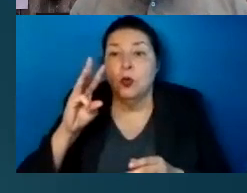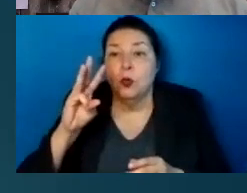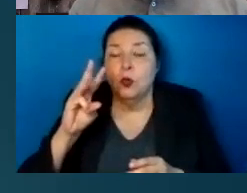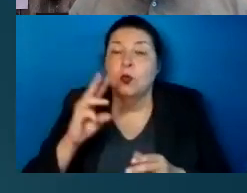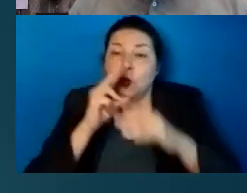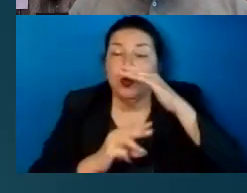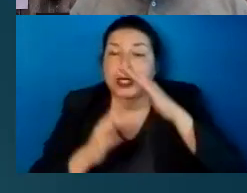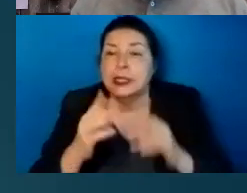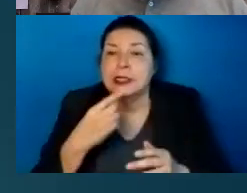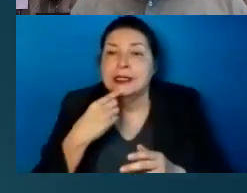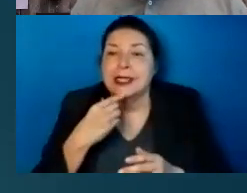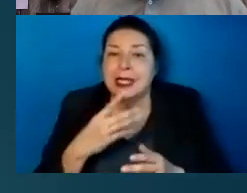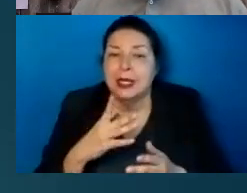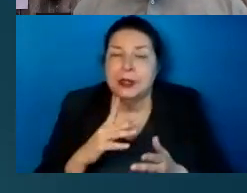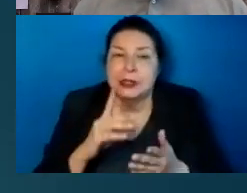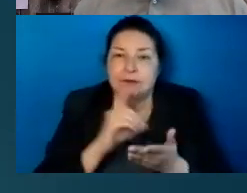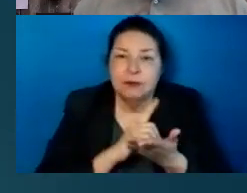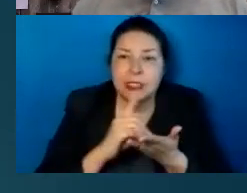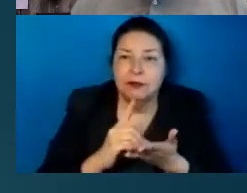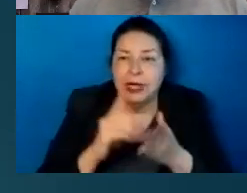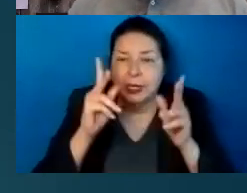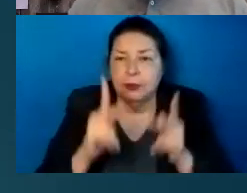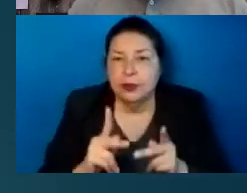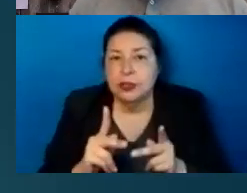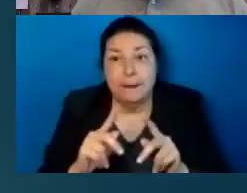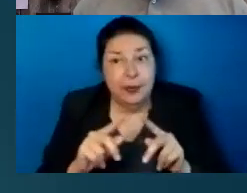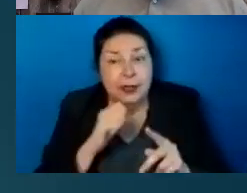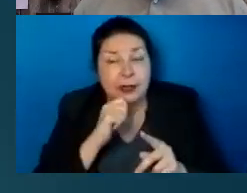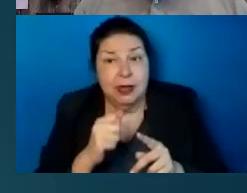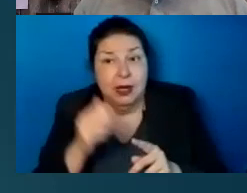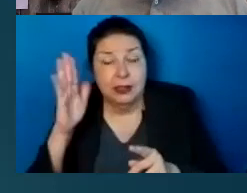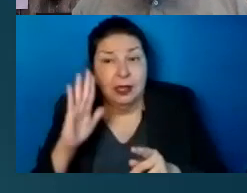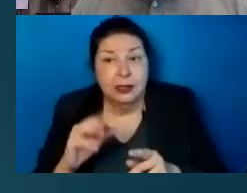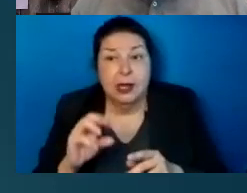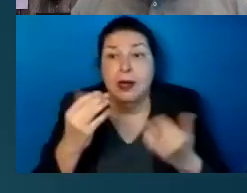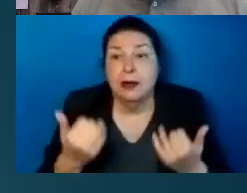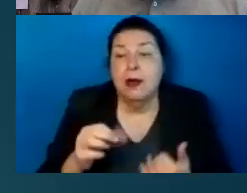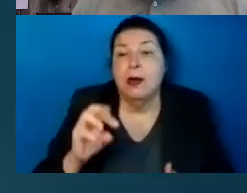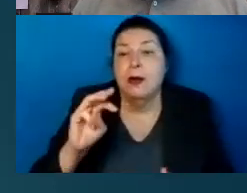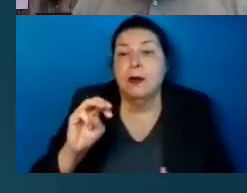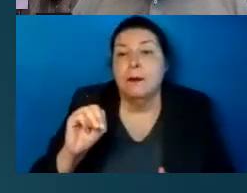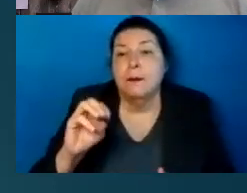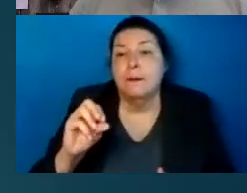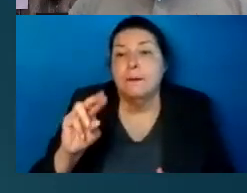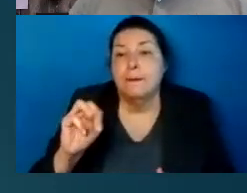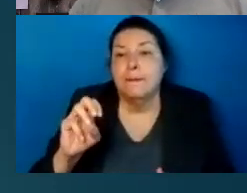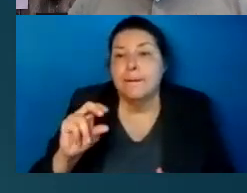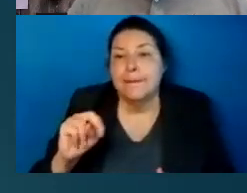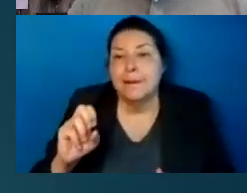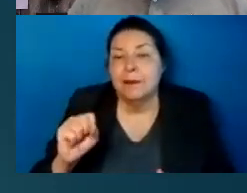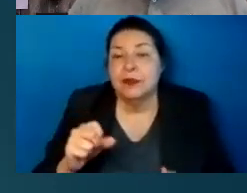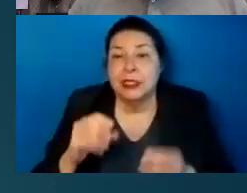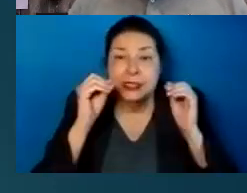in just a minute will show you that. Mormons teach that Jesus became a God,